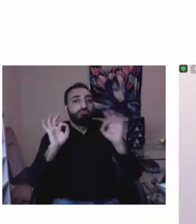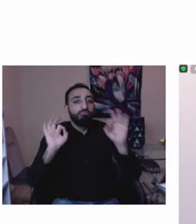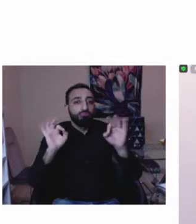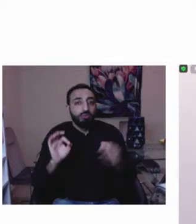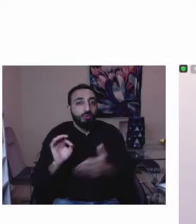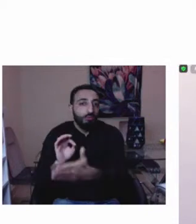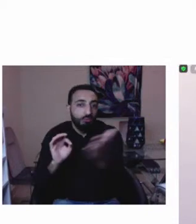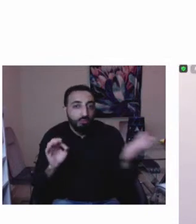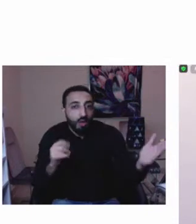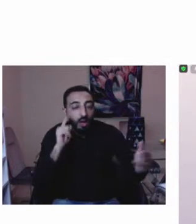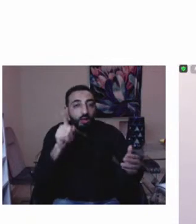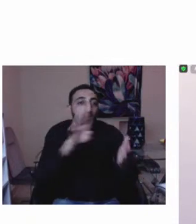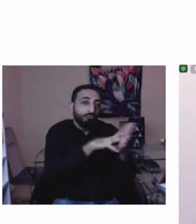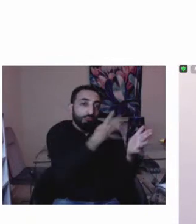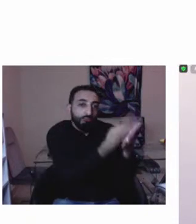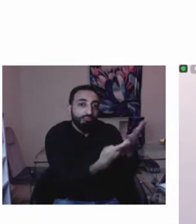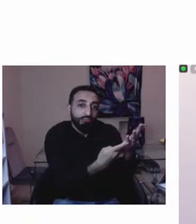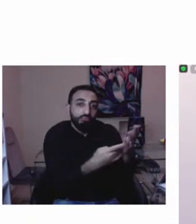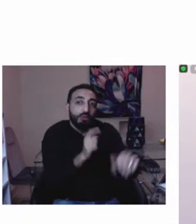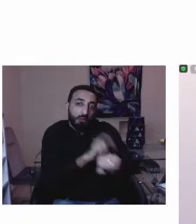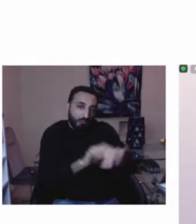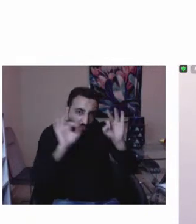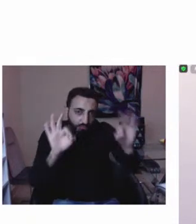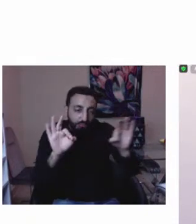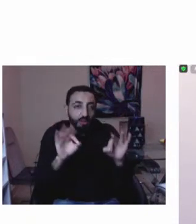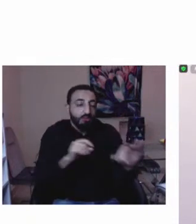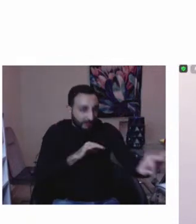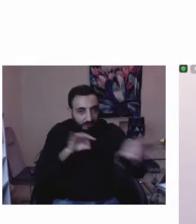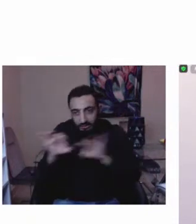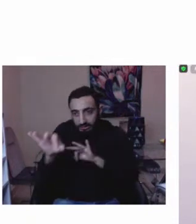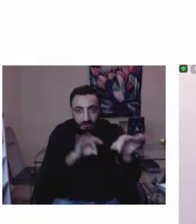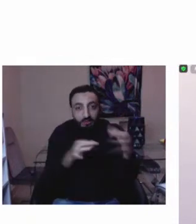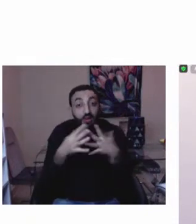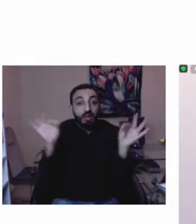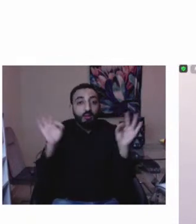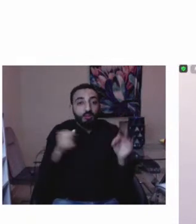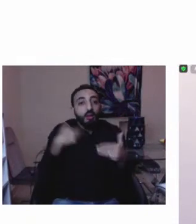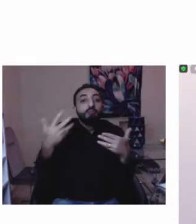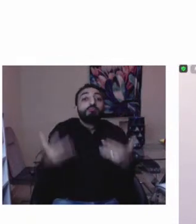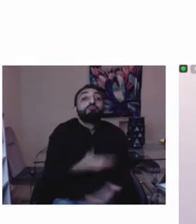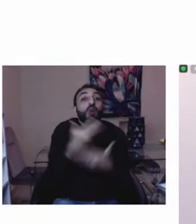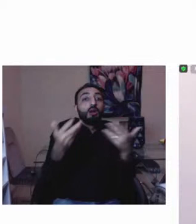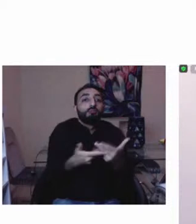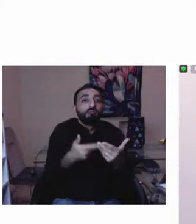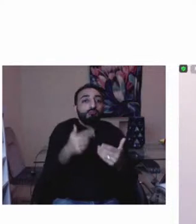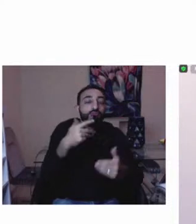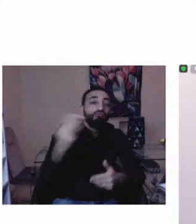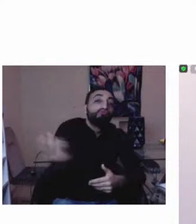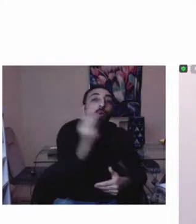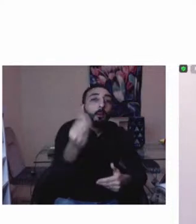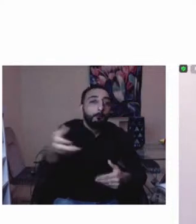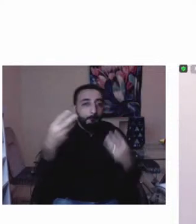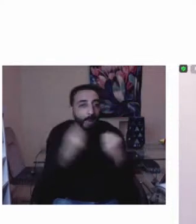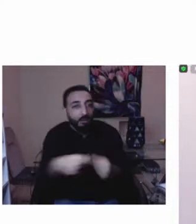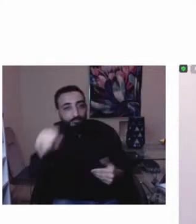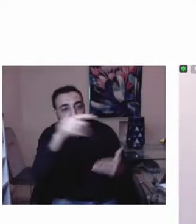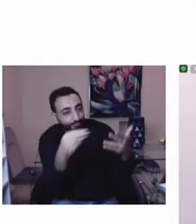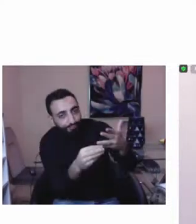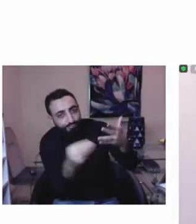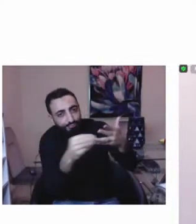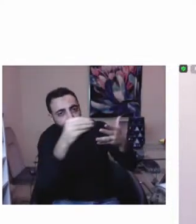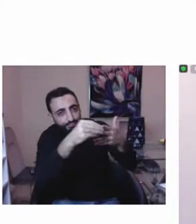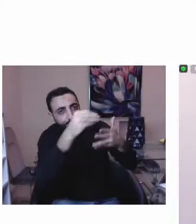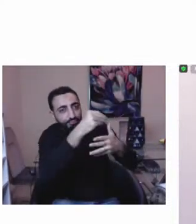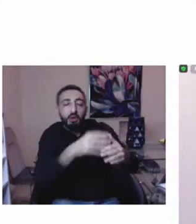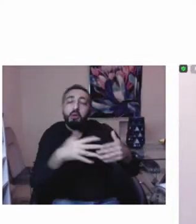young people in setting priorities for peacebuilding finances is still limited. Donors should